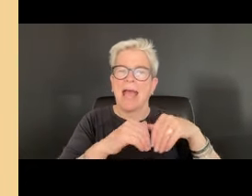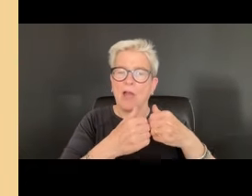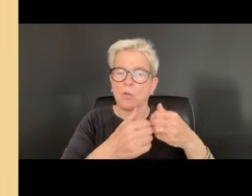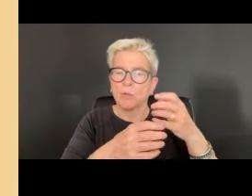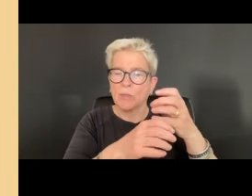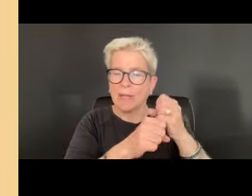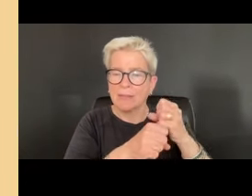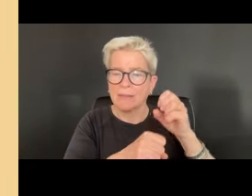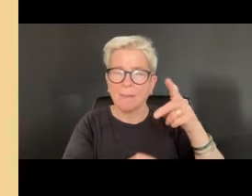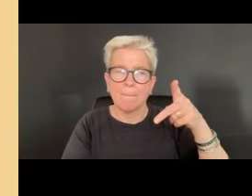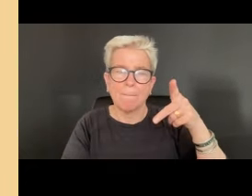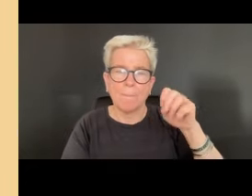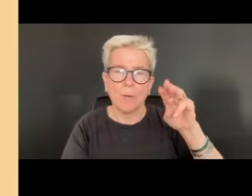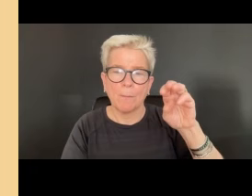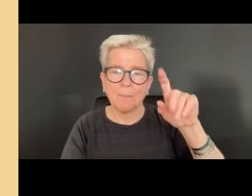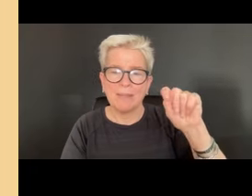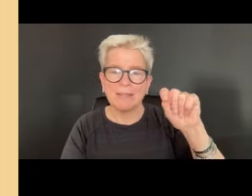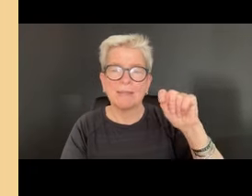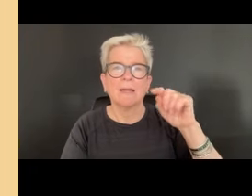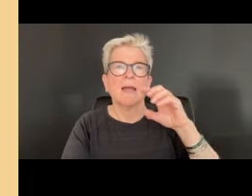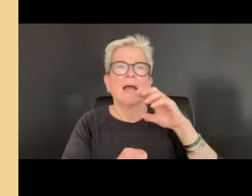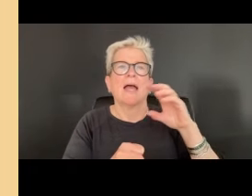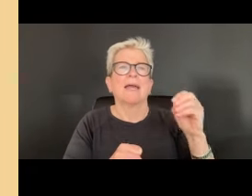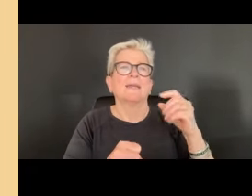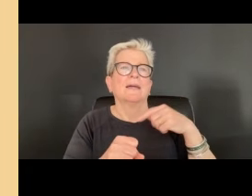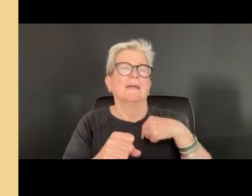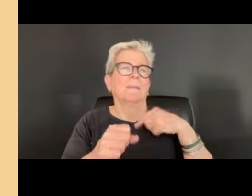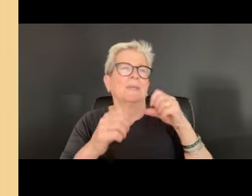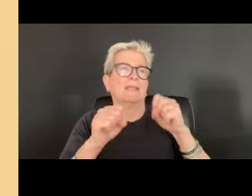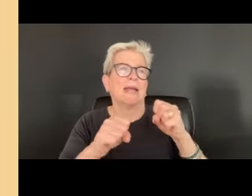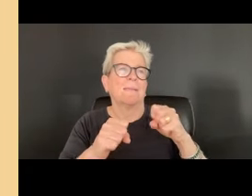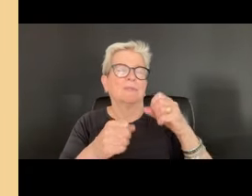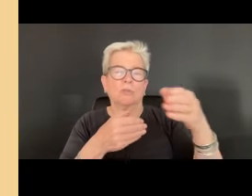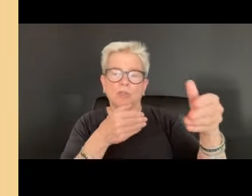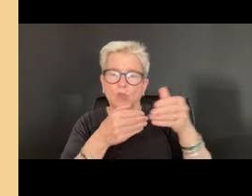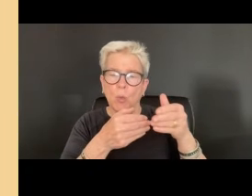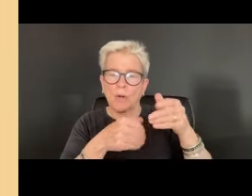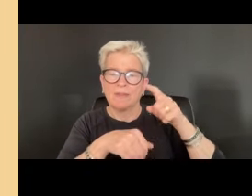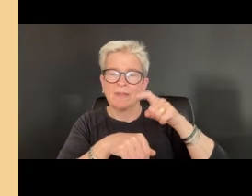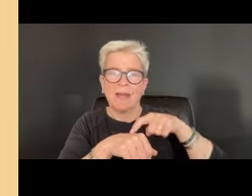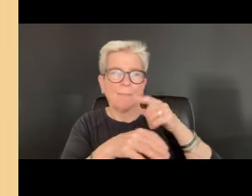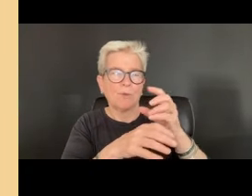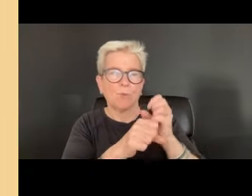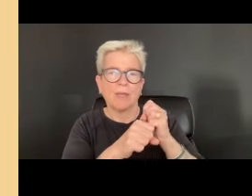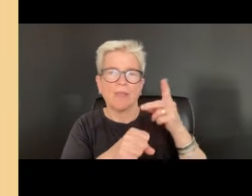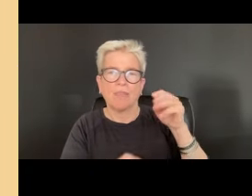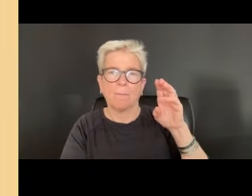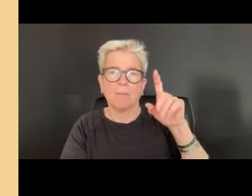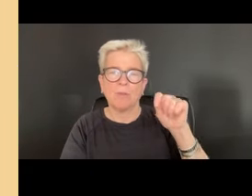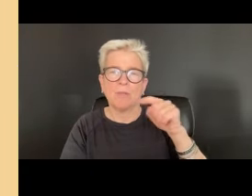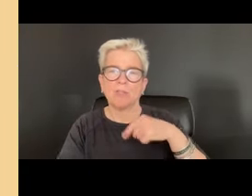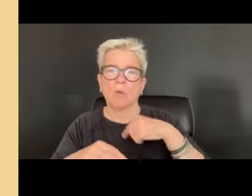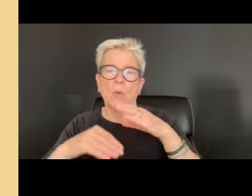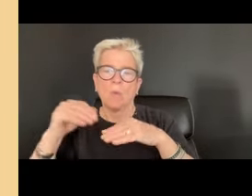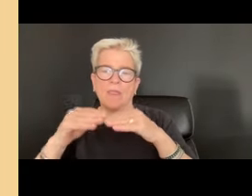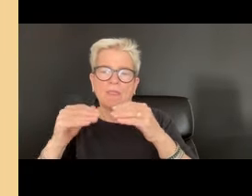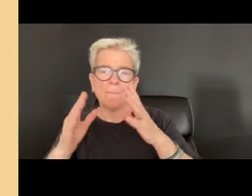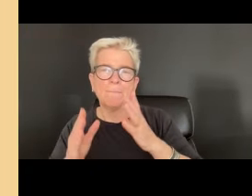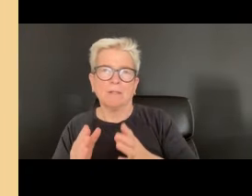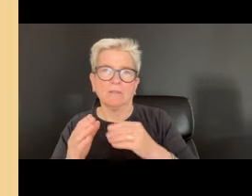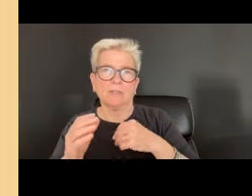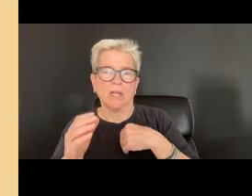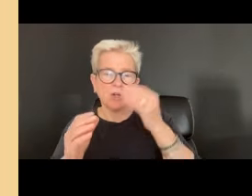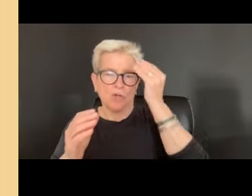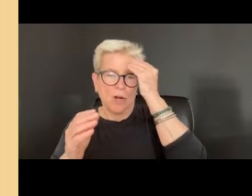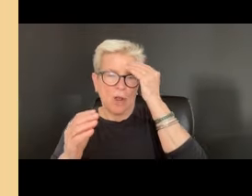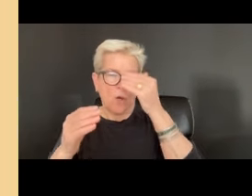the uncertainty and the amount of time the builders face in creating new housing, which also can help to make housing more expensive. And there are other things the